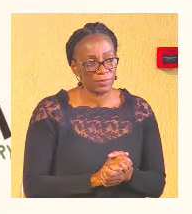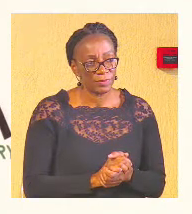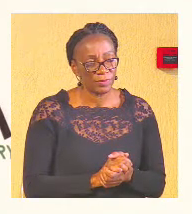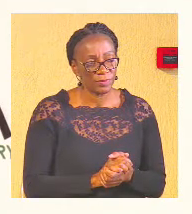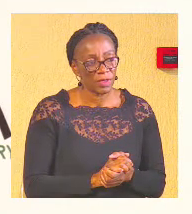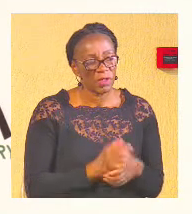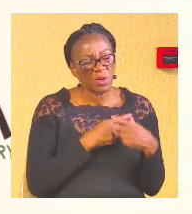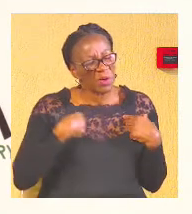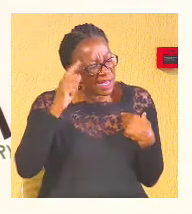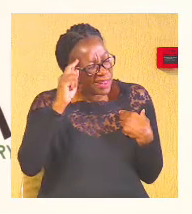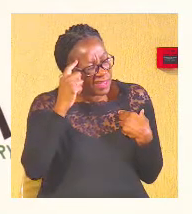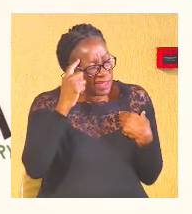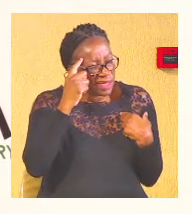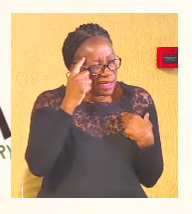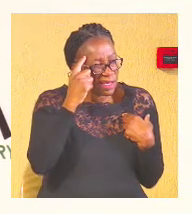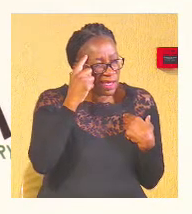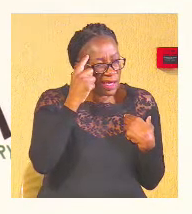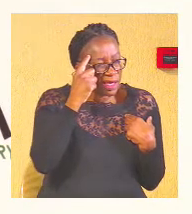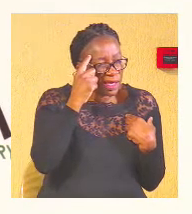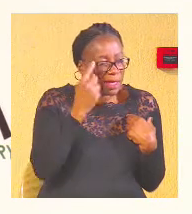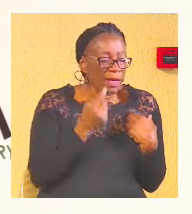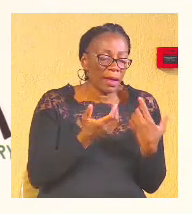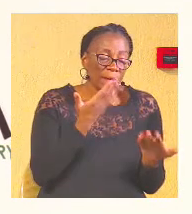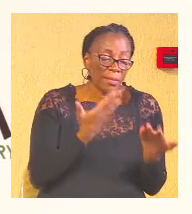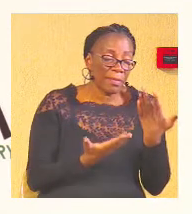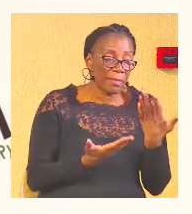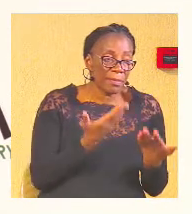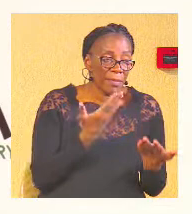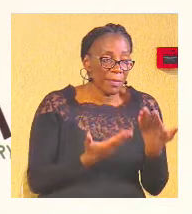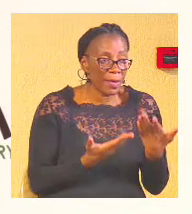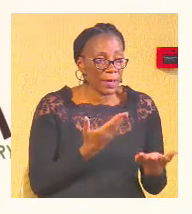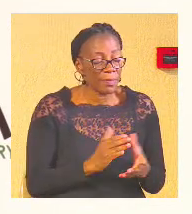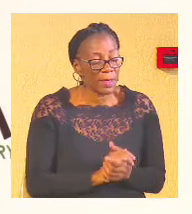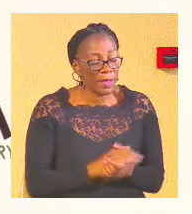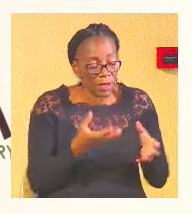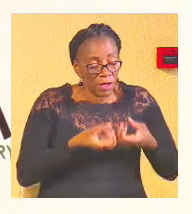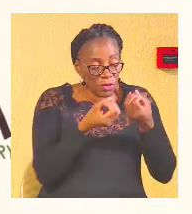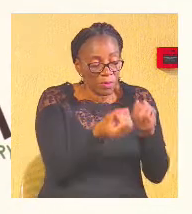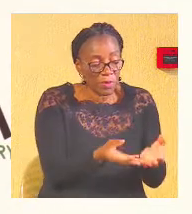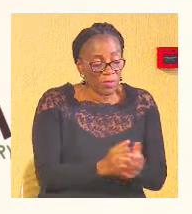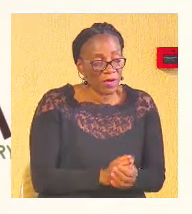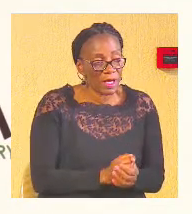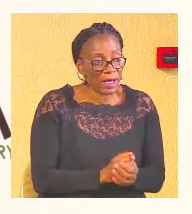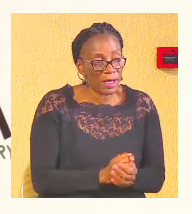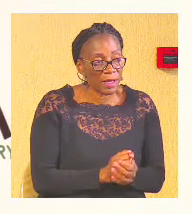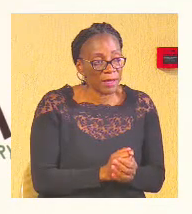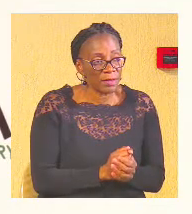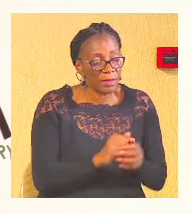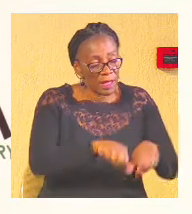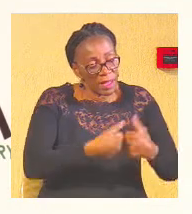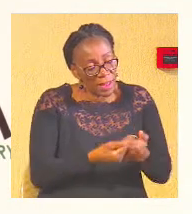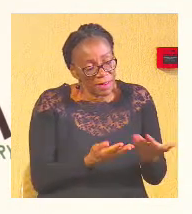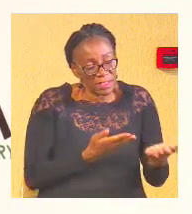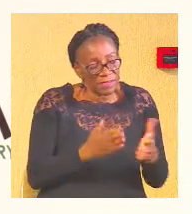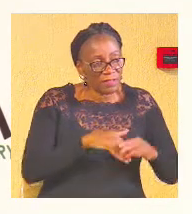consider the mode of providing healthcare by mobile means. It is